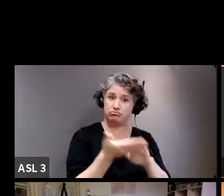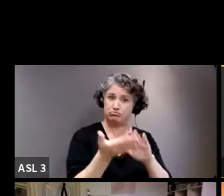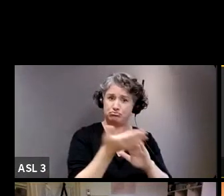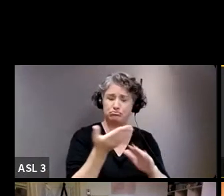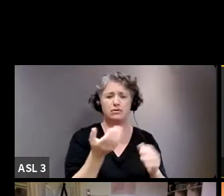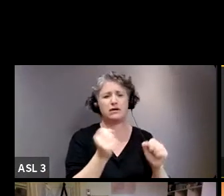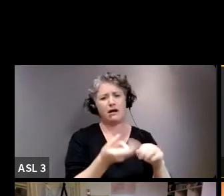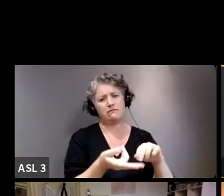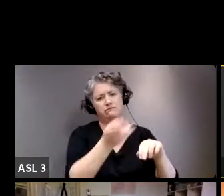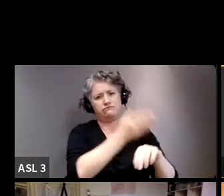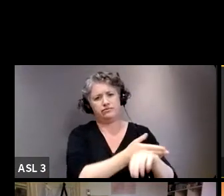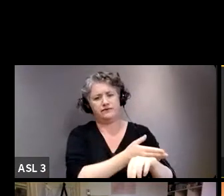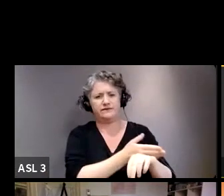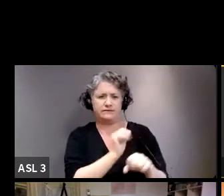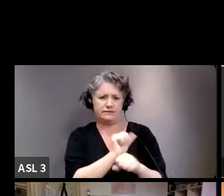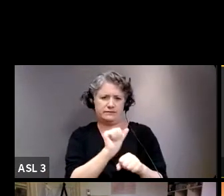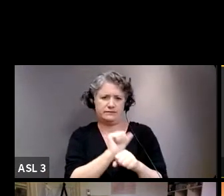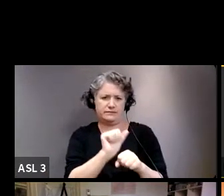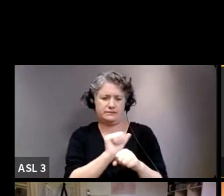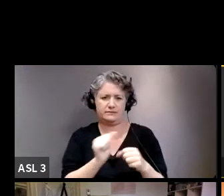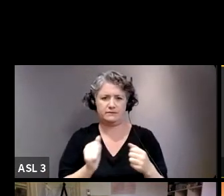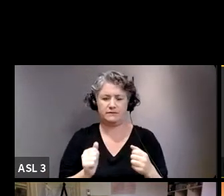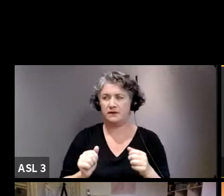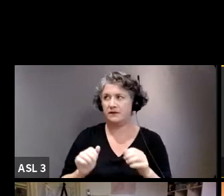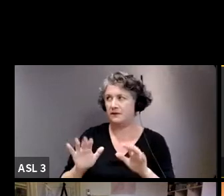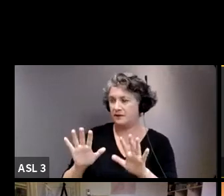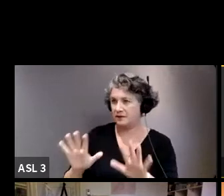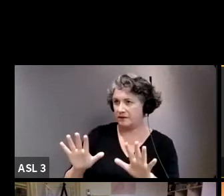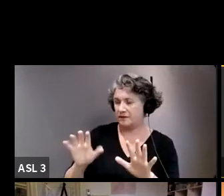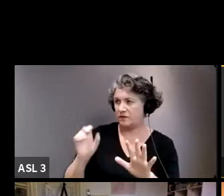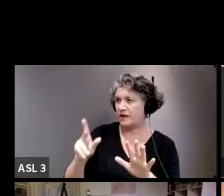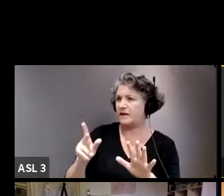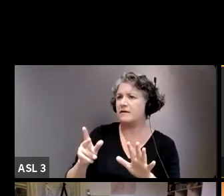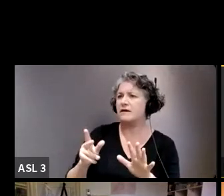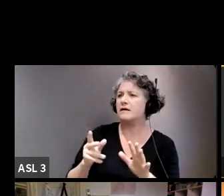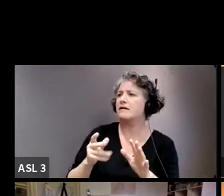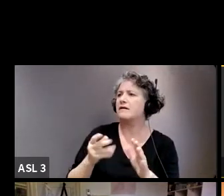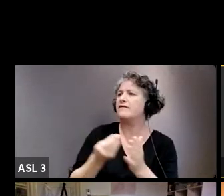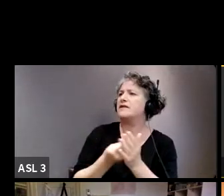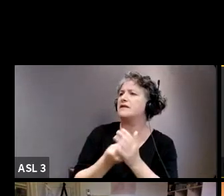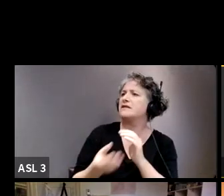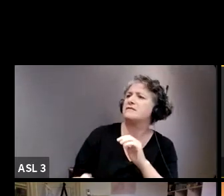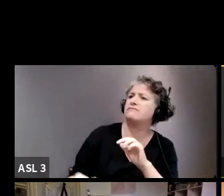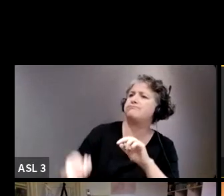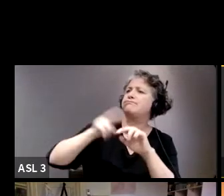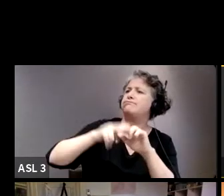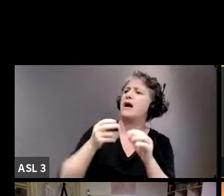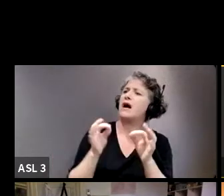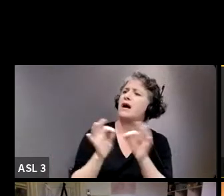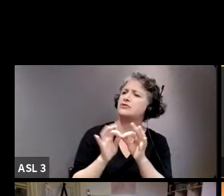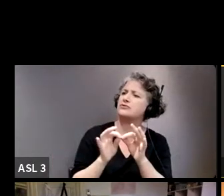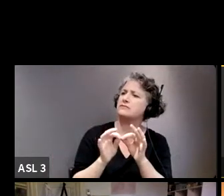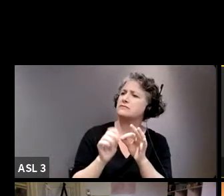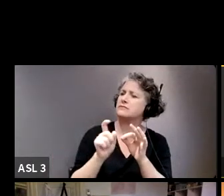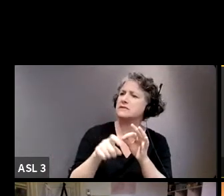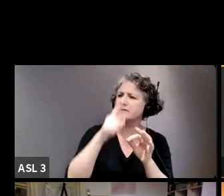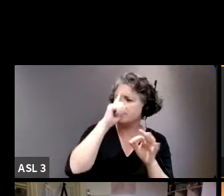job okay so do you know like how much funding they would need to take on that responsibility